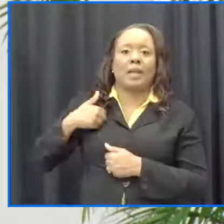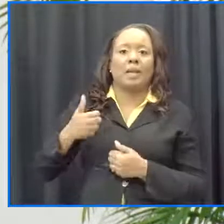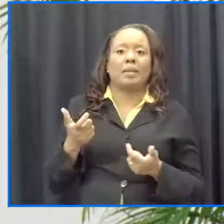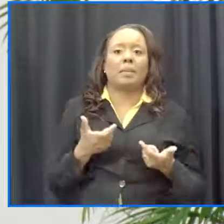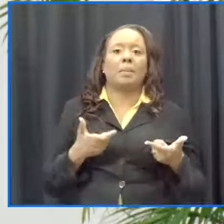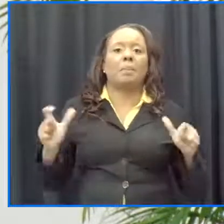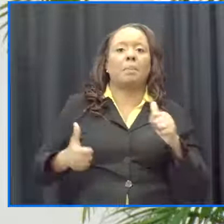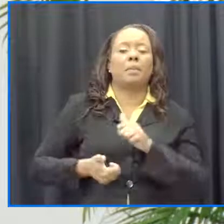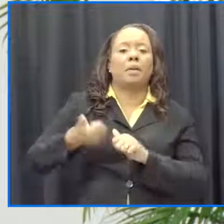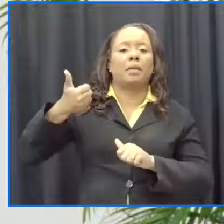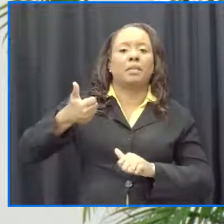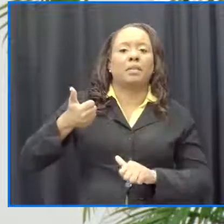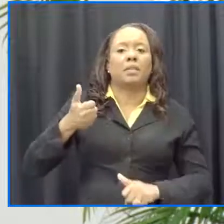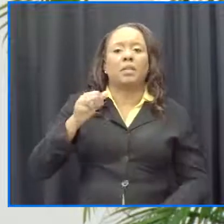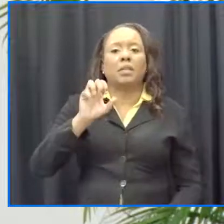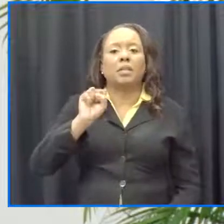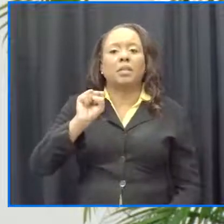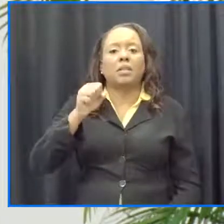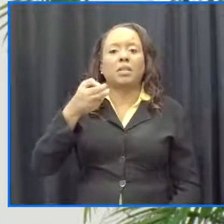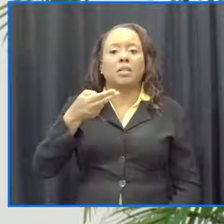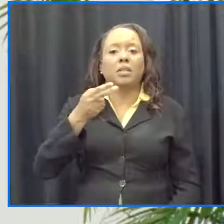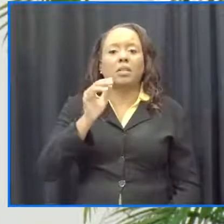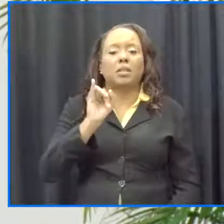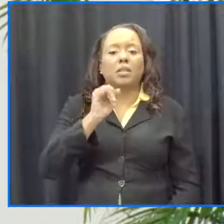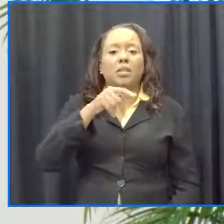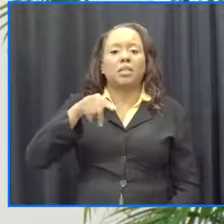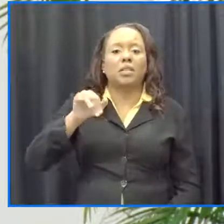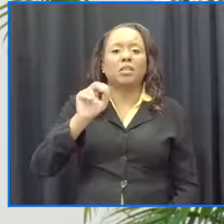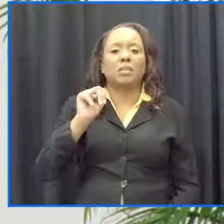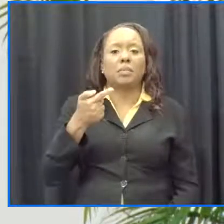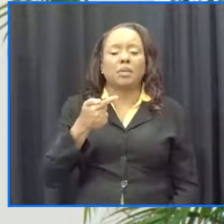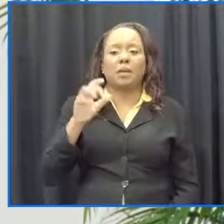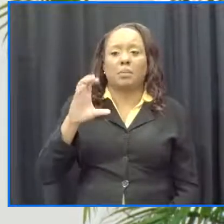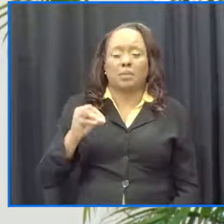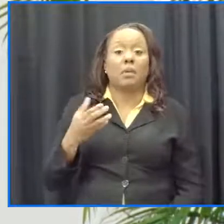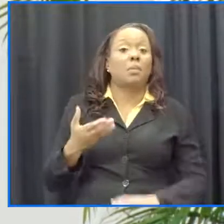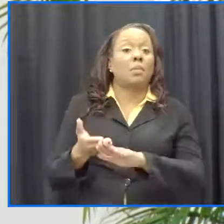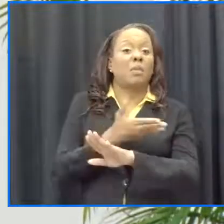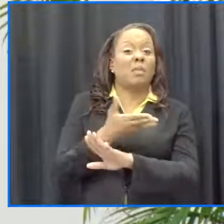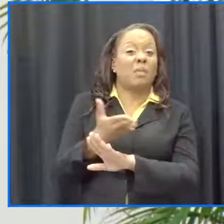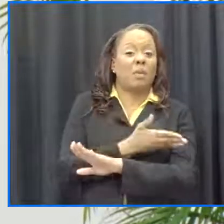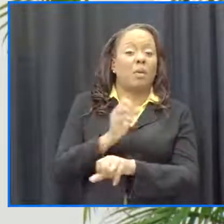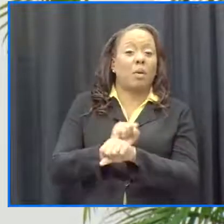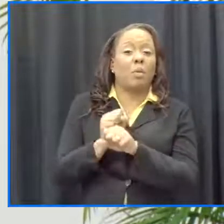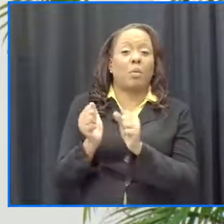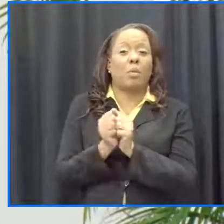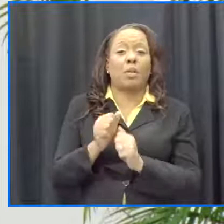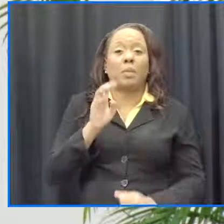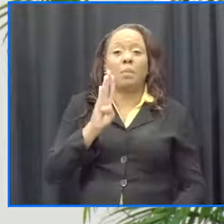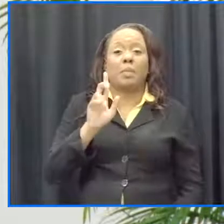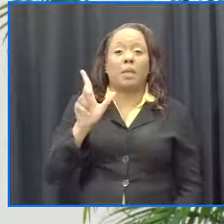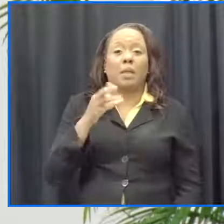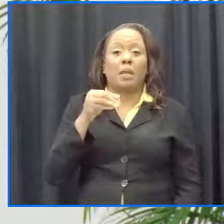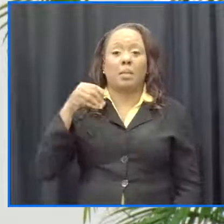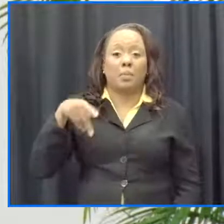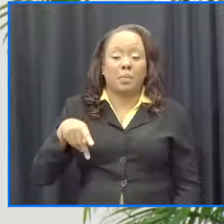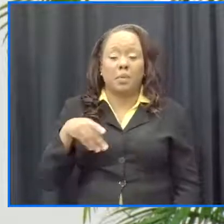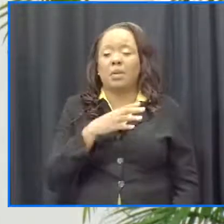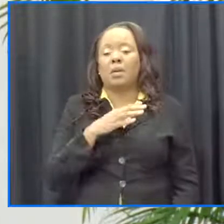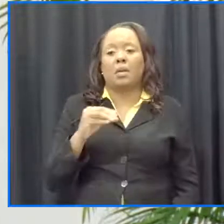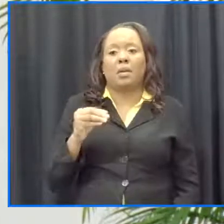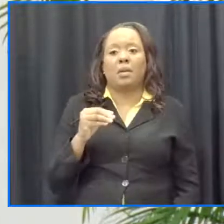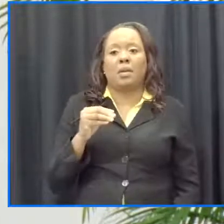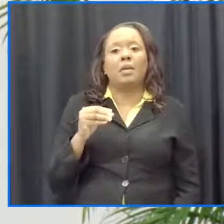Canada's largest bulk shipping company. He previously worked with the Barbados Light and Power, the ITC Group,